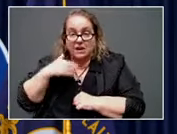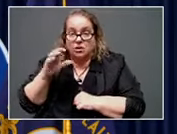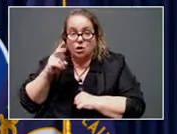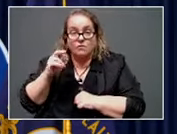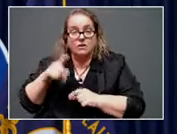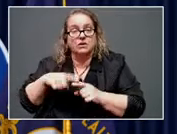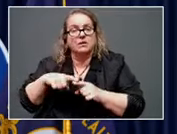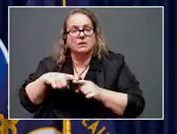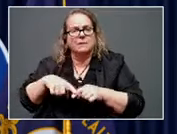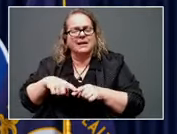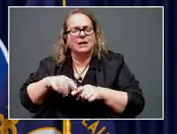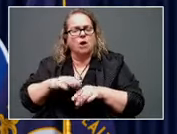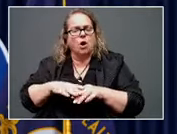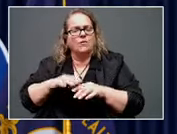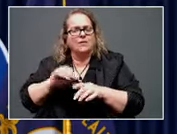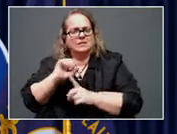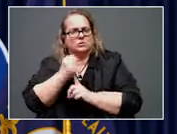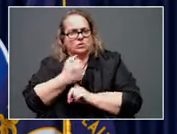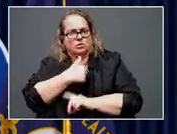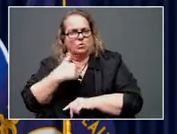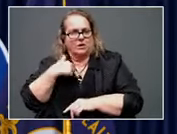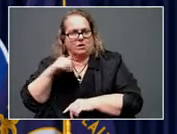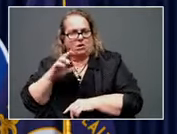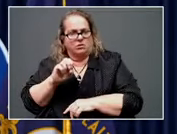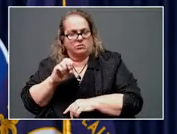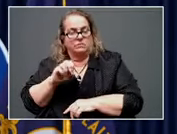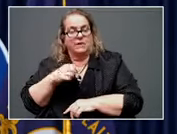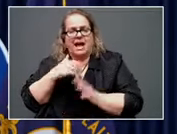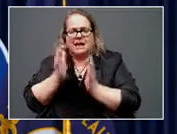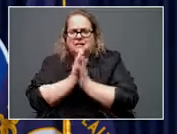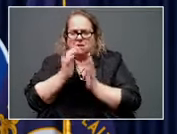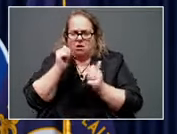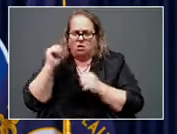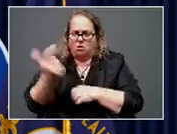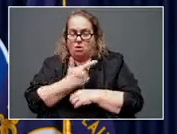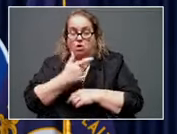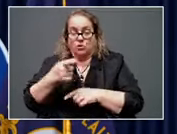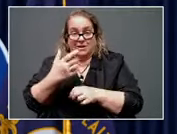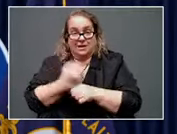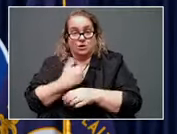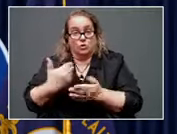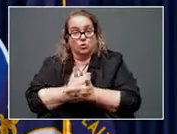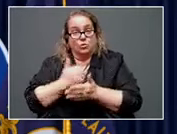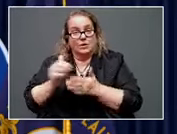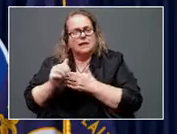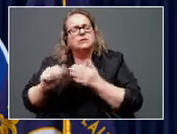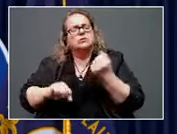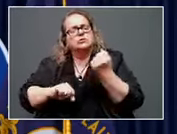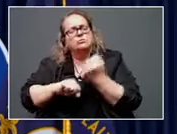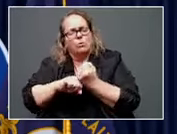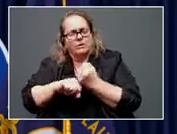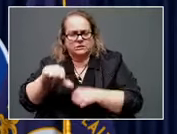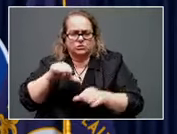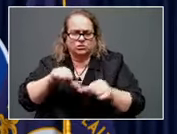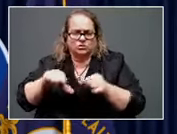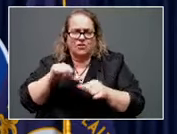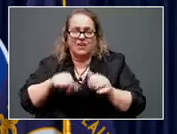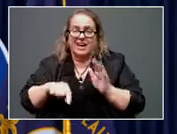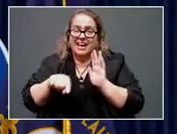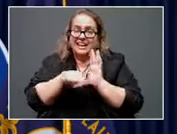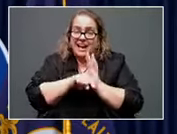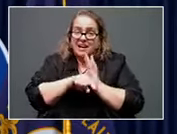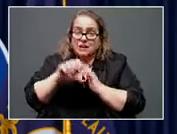in. So I'd ask everybody, as you get new guidance, support one another. Negative social pressure can be really